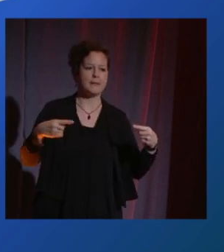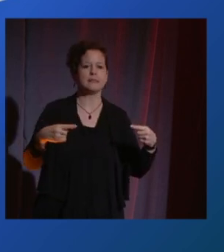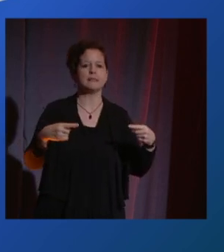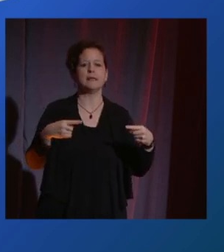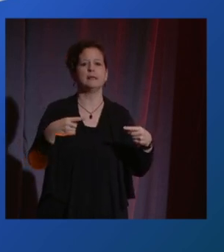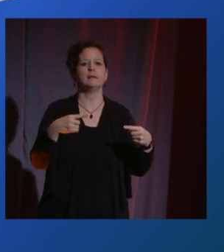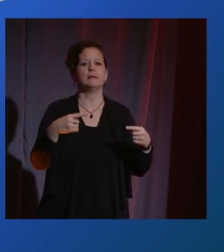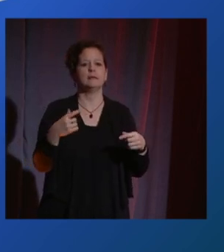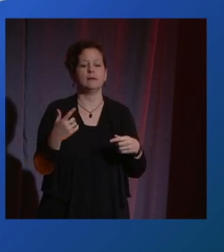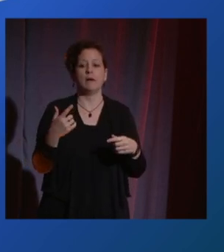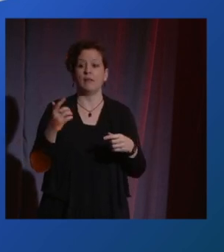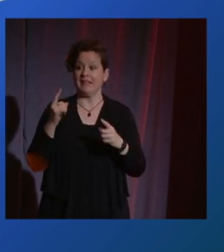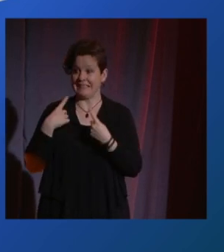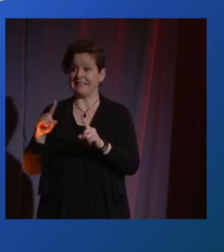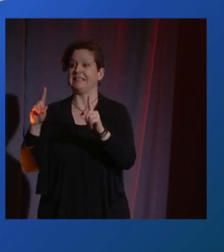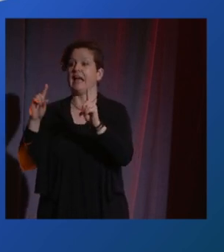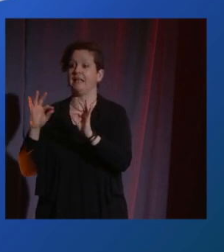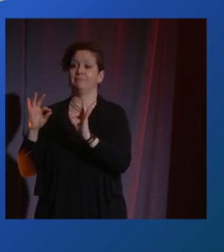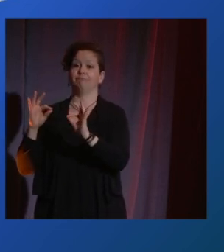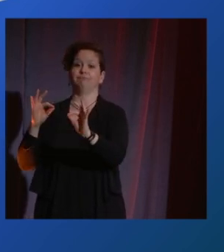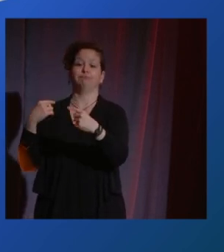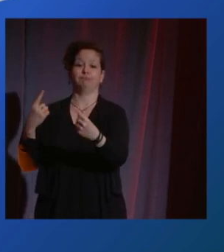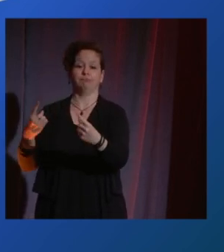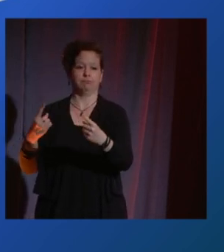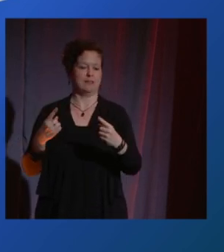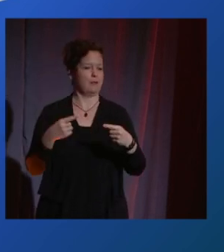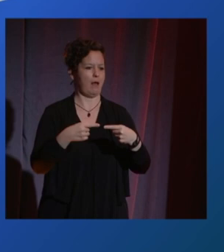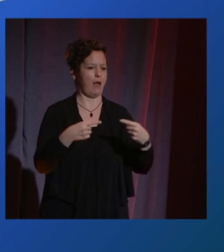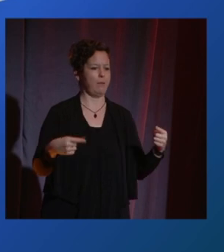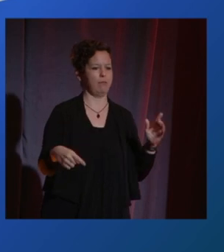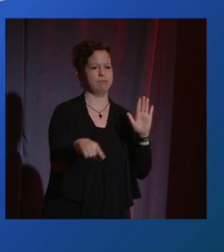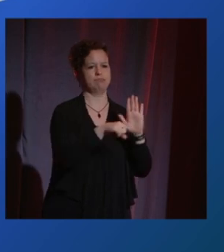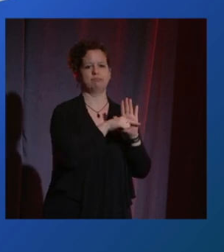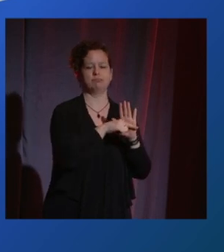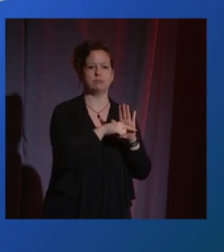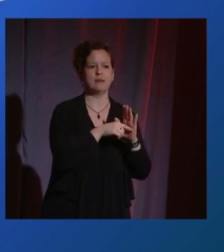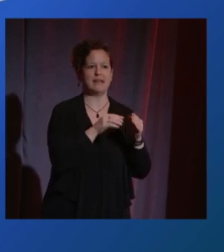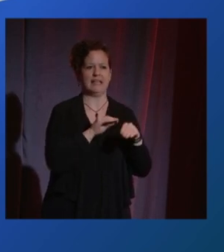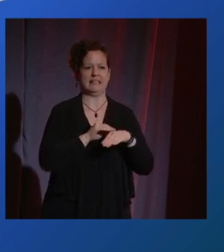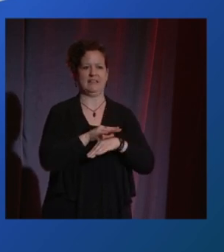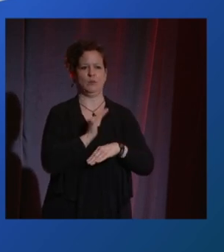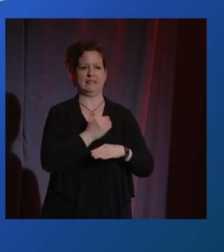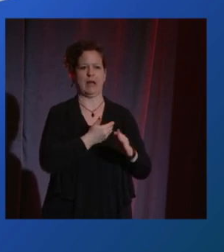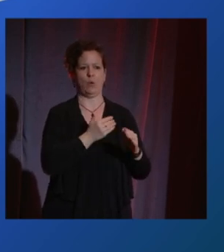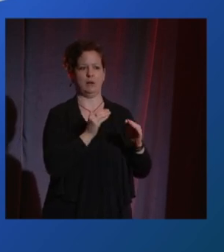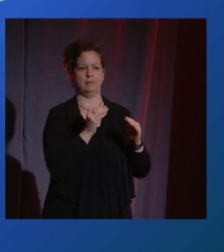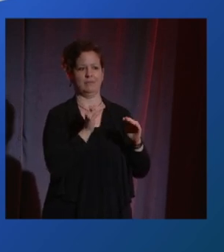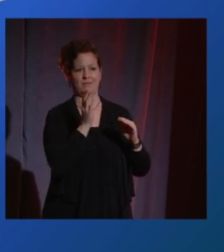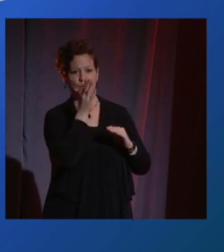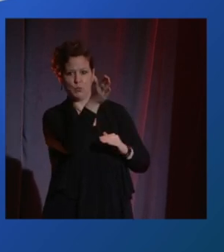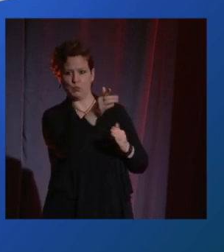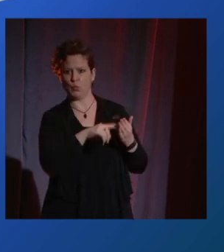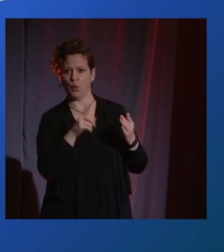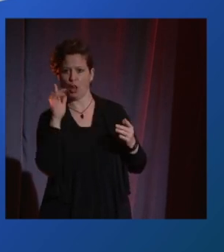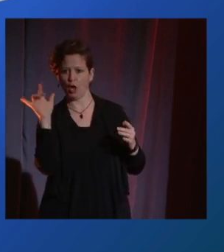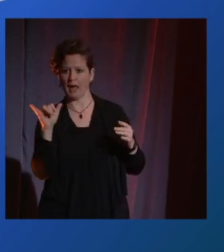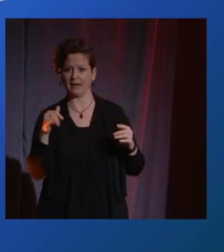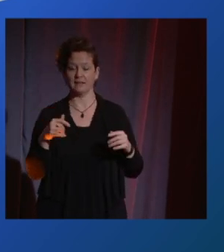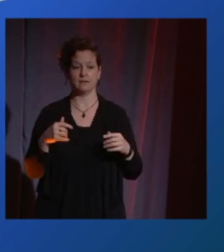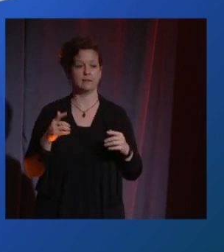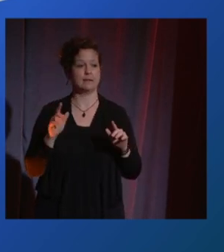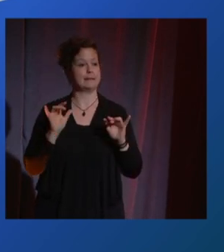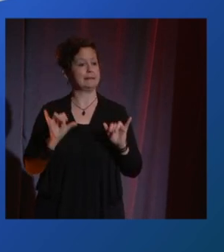success is impacting so much of our possible future it's not sustainable living the way we do